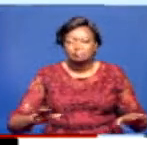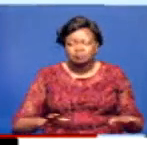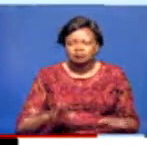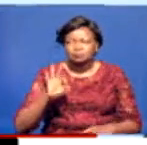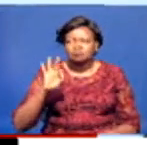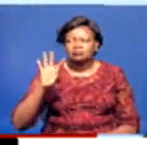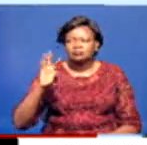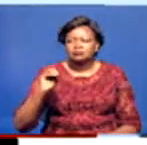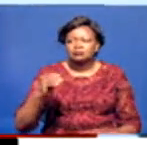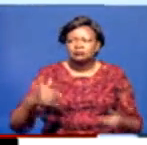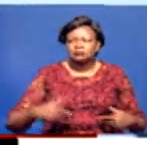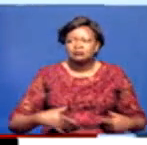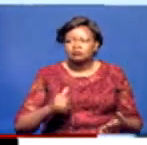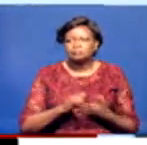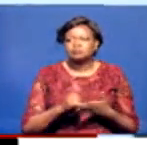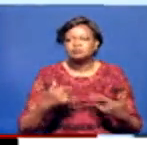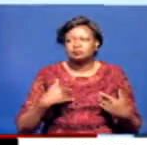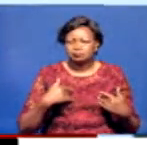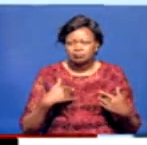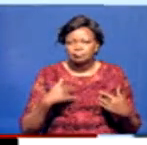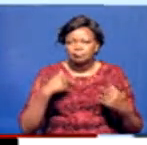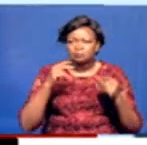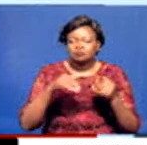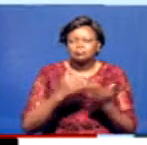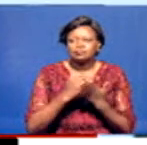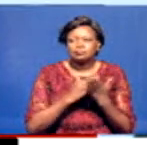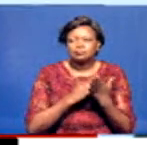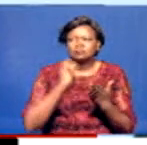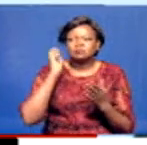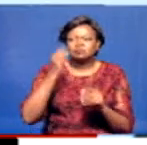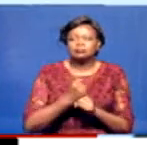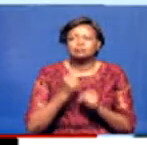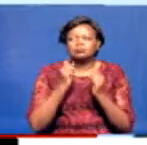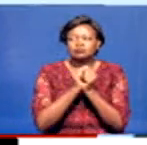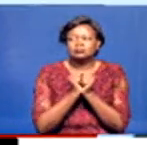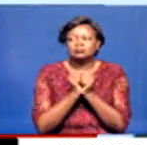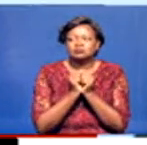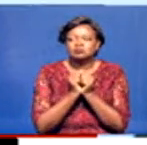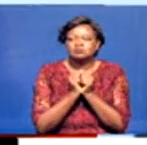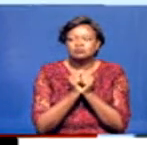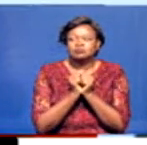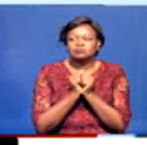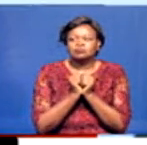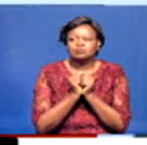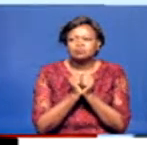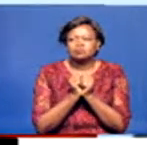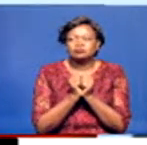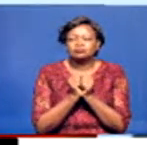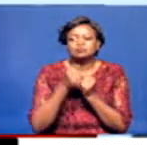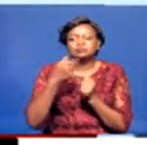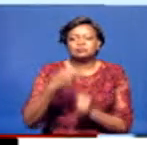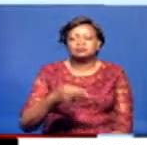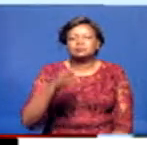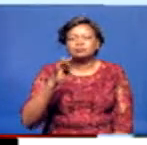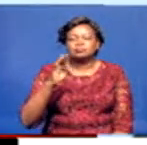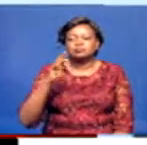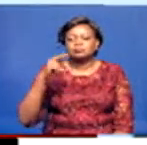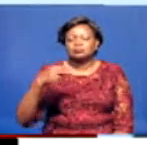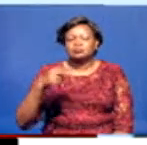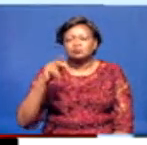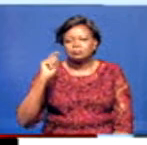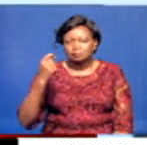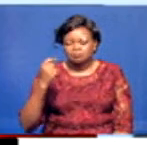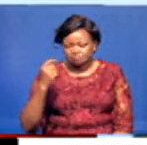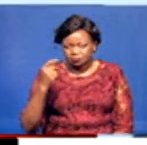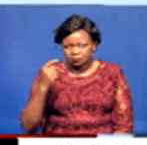we have identified under this program, we'll work together with the Habitat for Humanity Kenya to